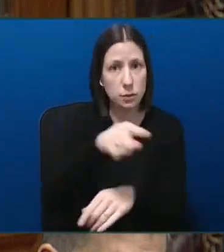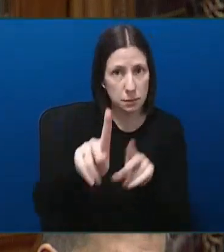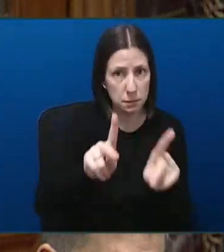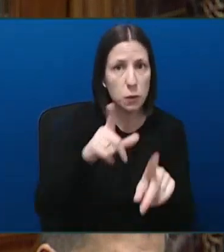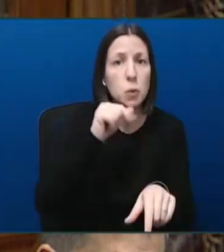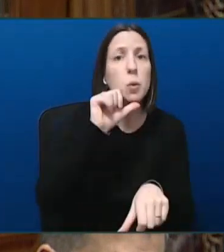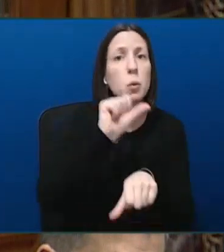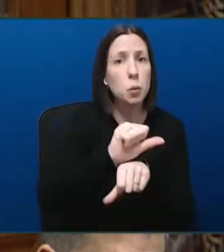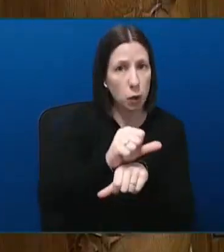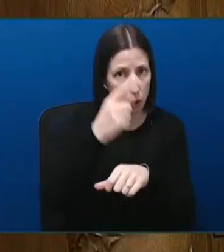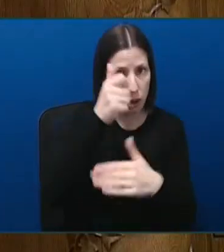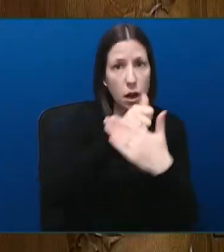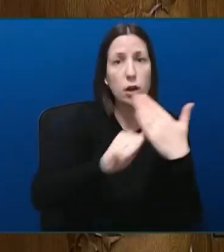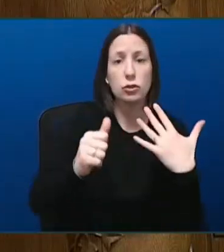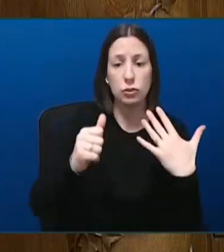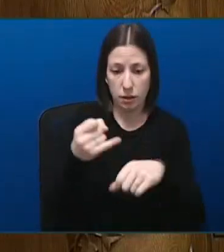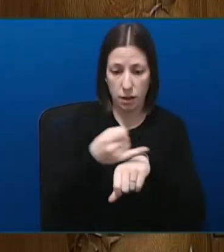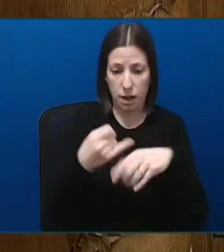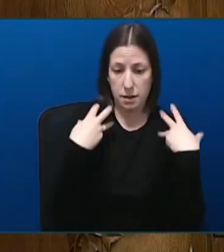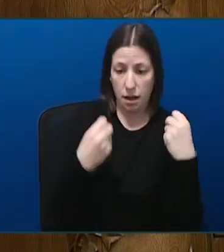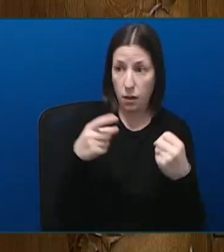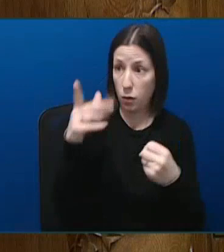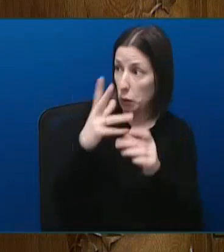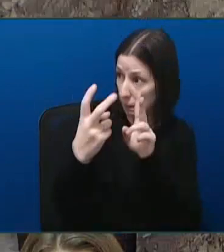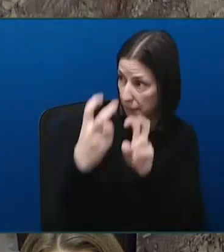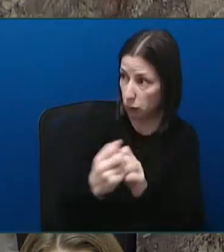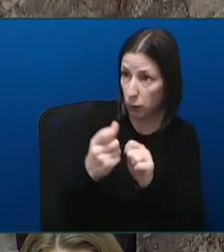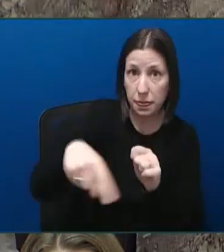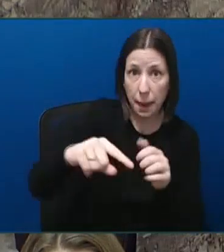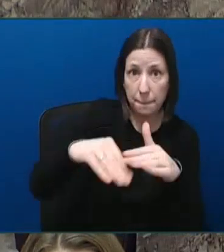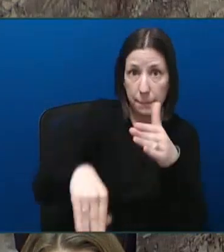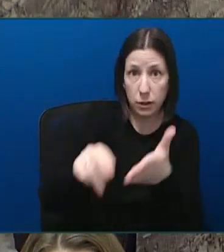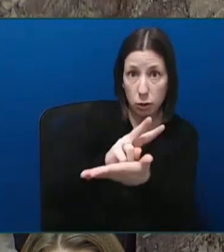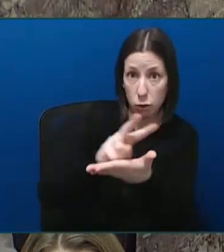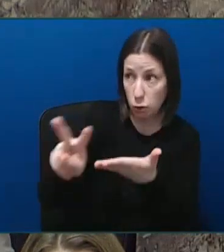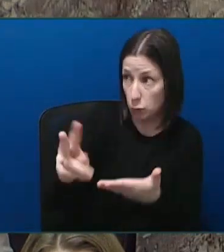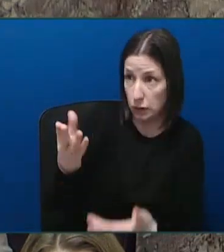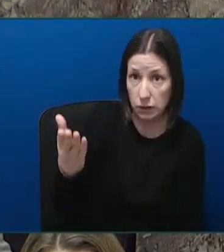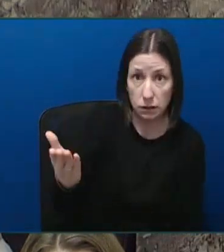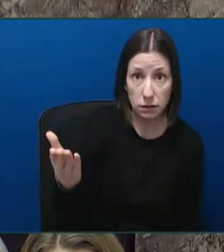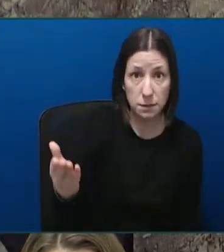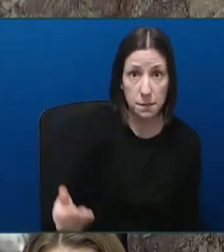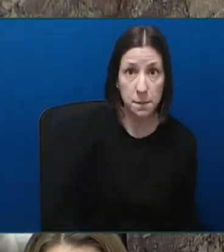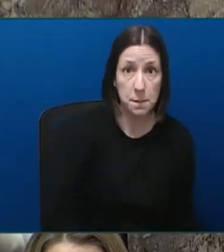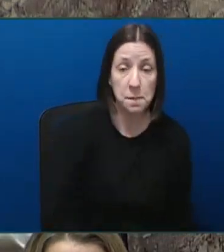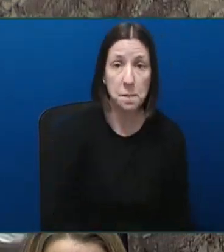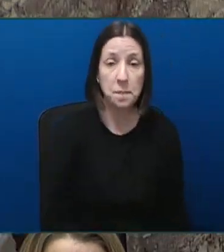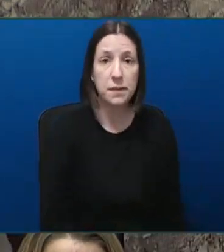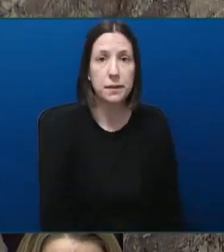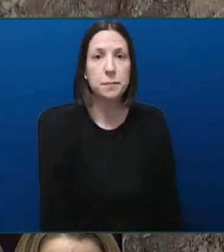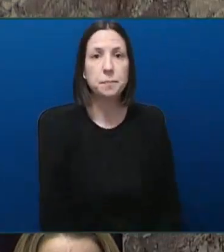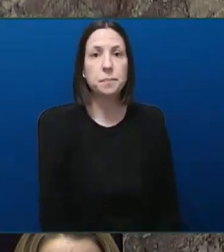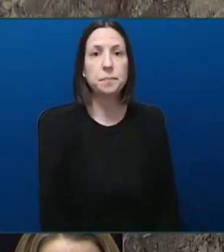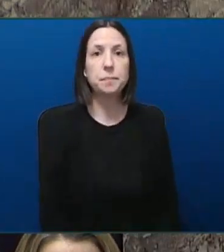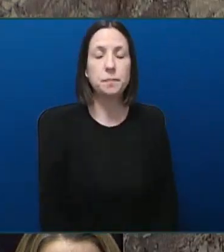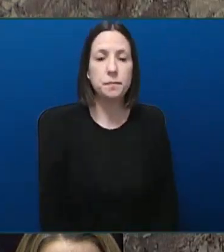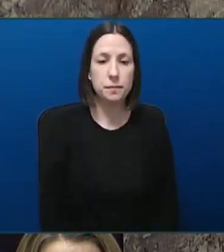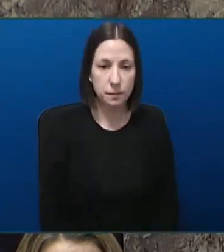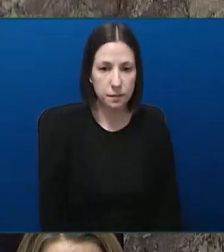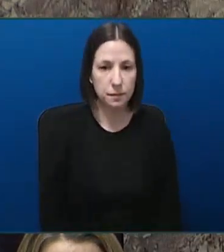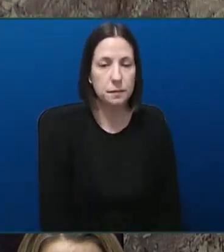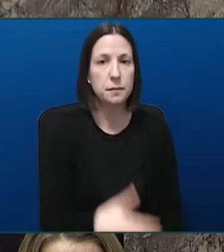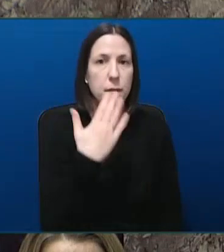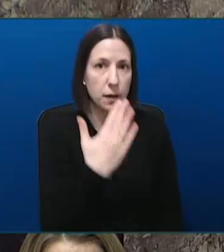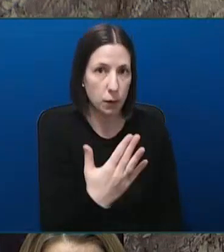weeks? Minister of Health. Well, thank you, Honourable Speaker. And with respect to the issues in the North